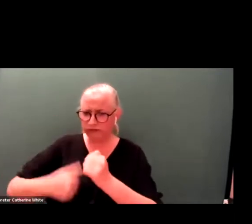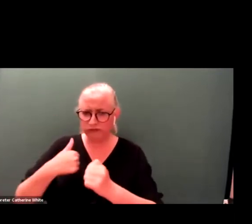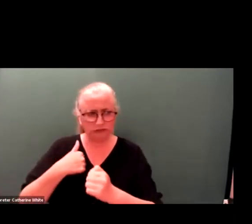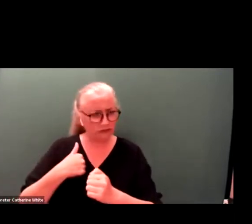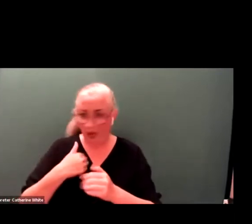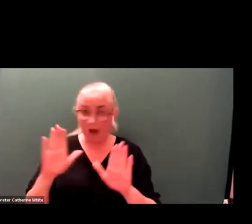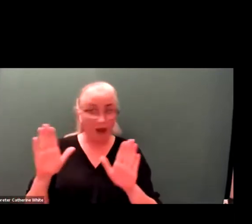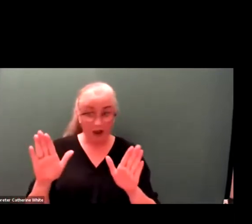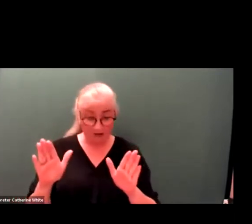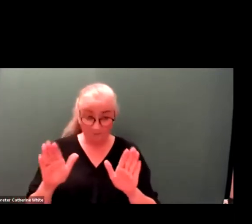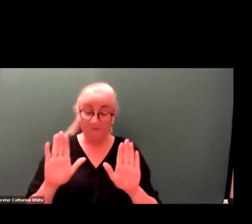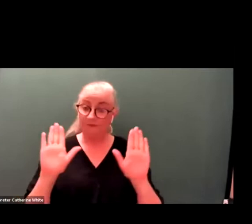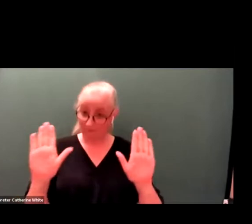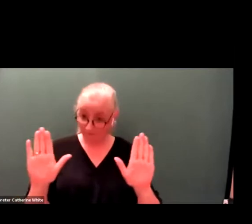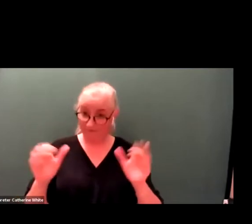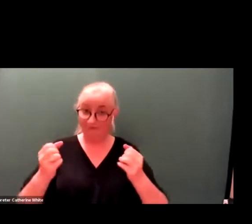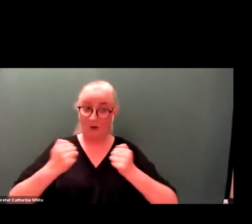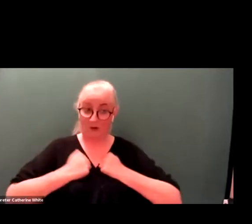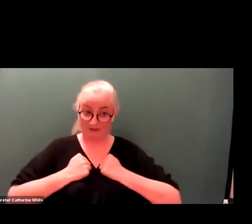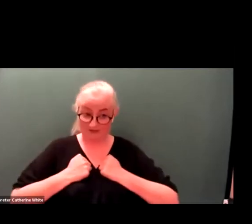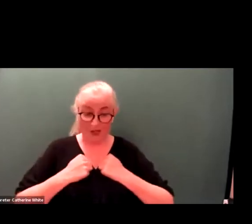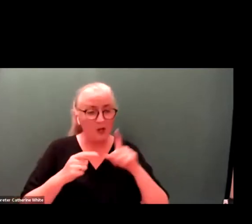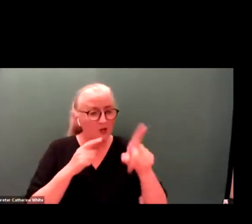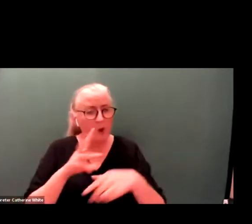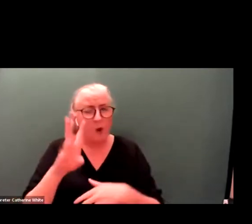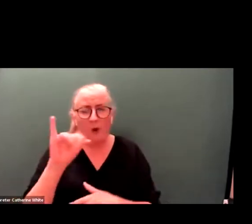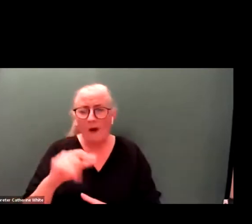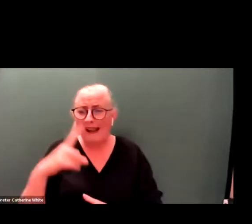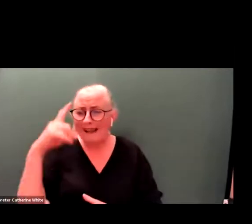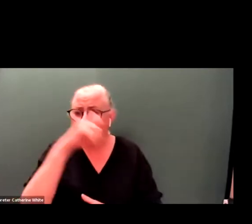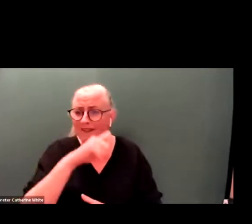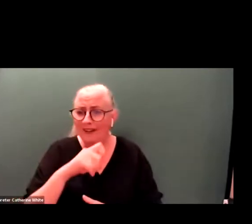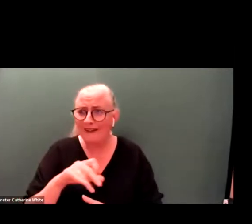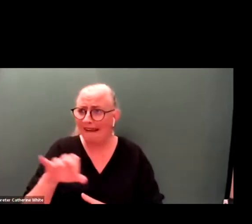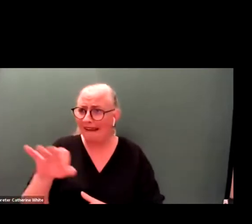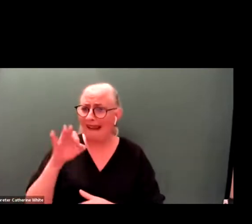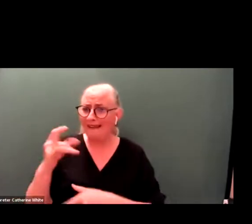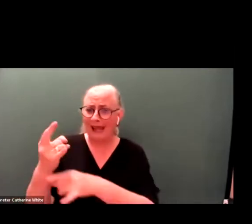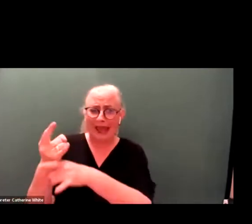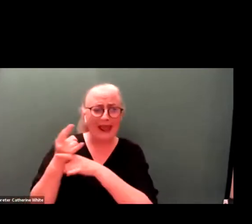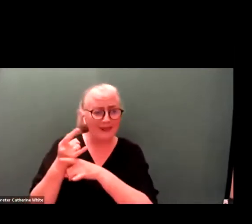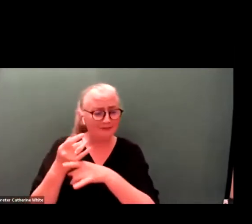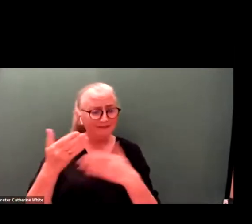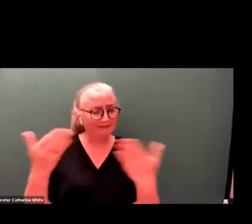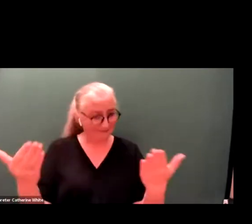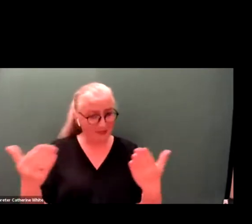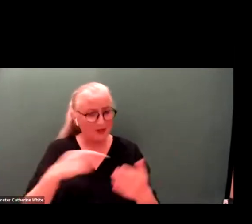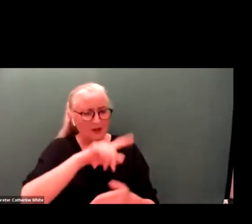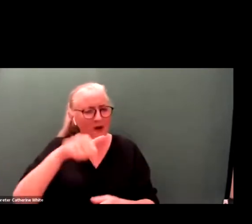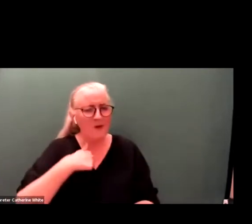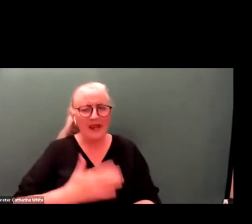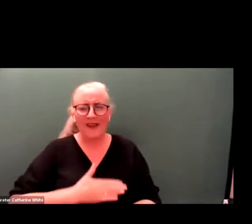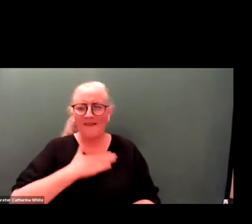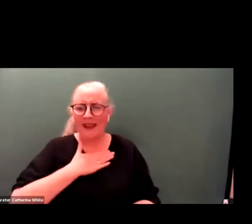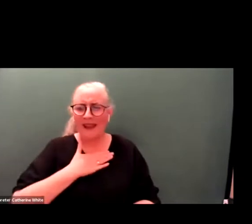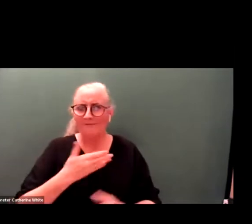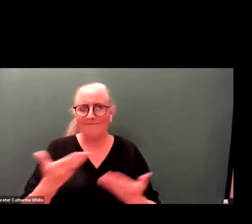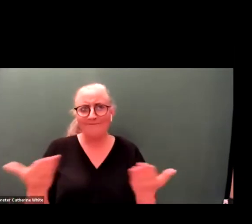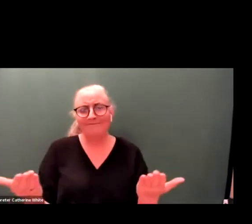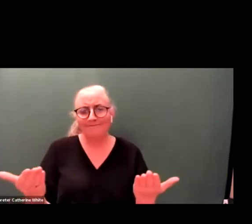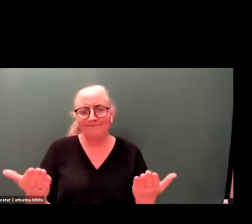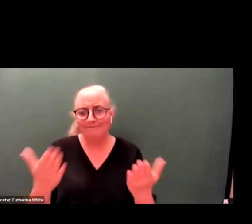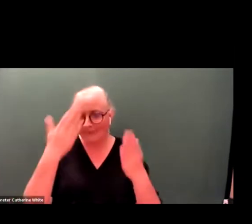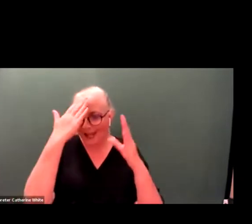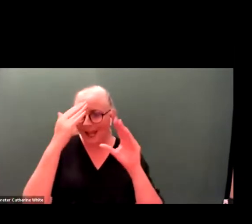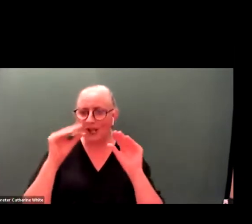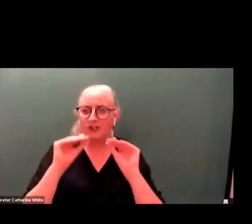way. So why is it so difficult to get help? I guess we failed in an education, in the